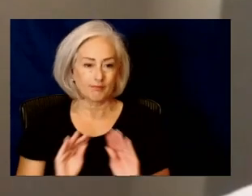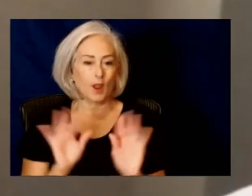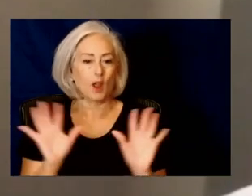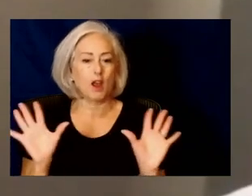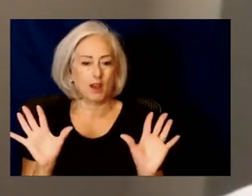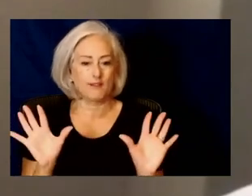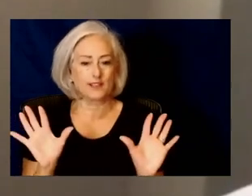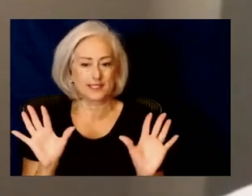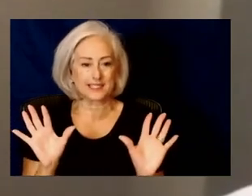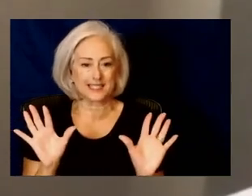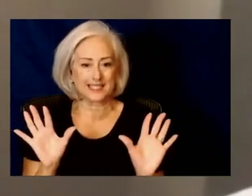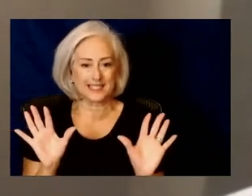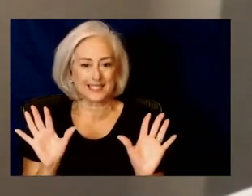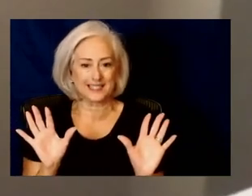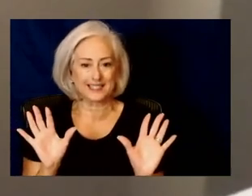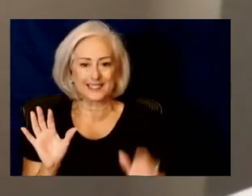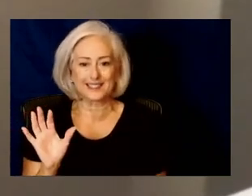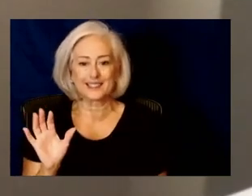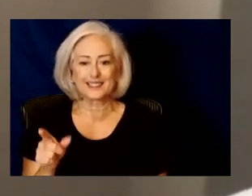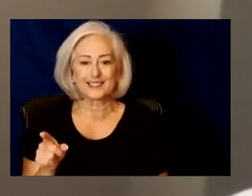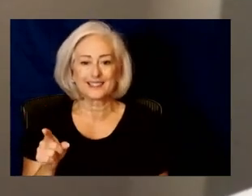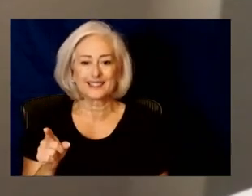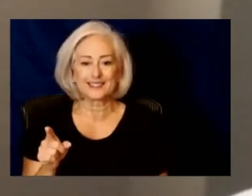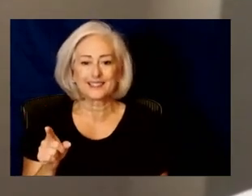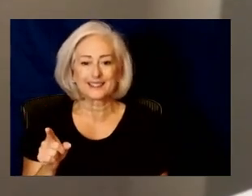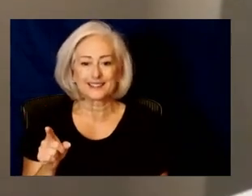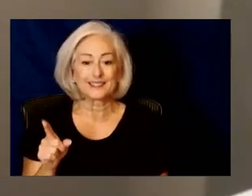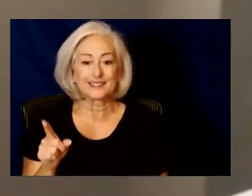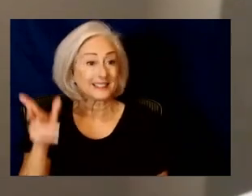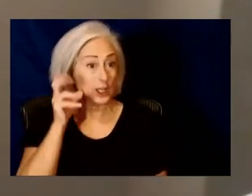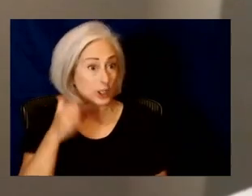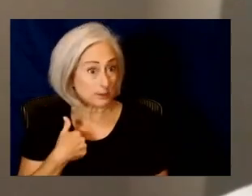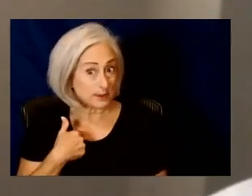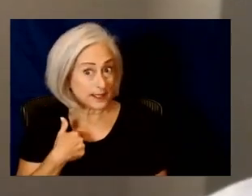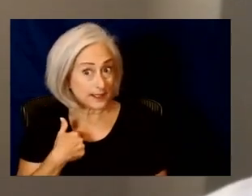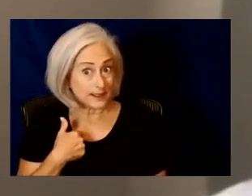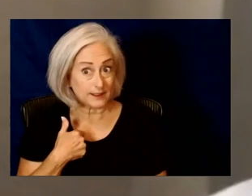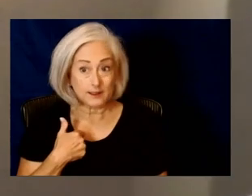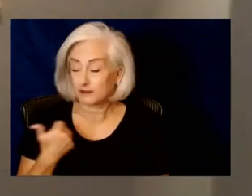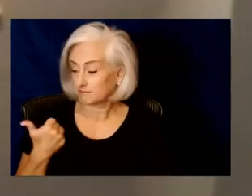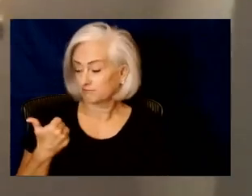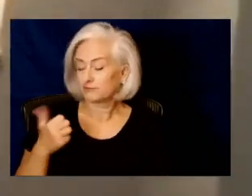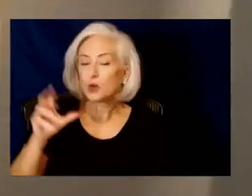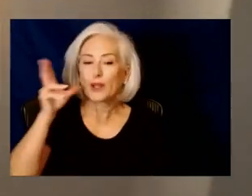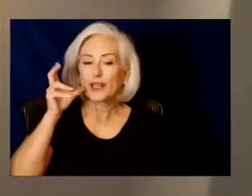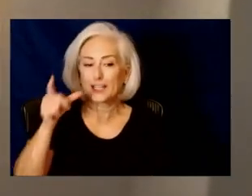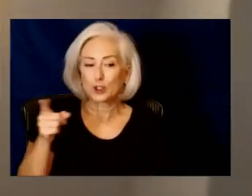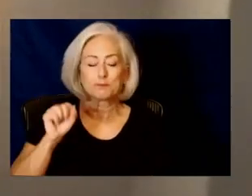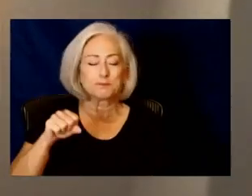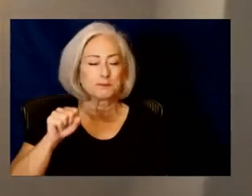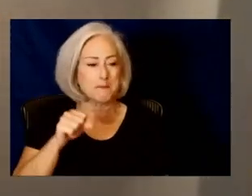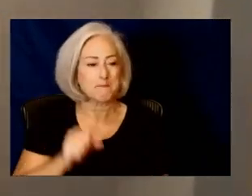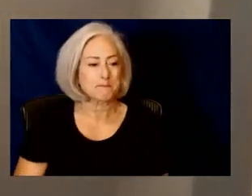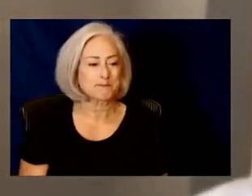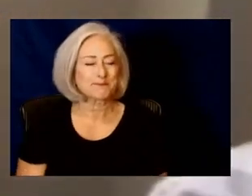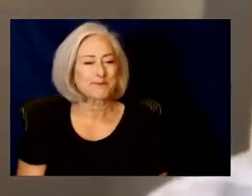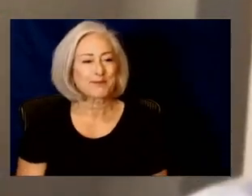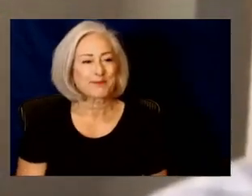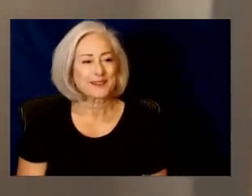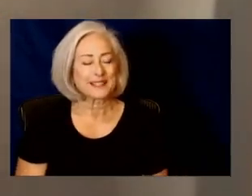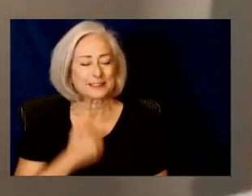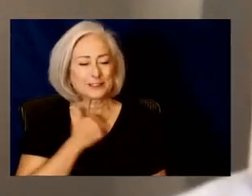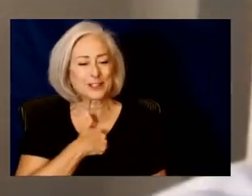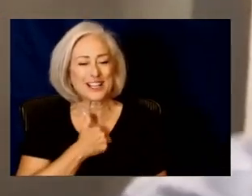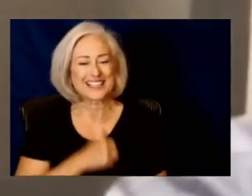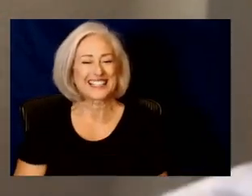Don't forget to unmute there, Joel. There you go. Oh, can you guys hear me? I'm unmuted, sir. You hear me okay? Yep. Okay. Gotcha.